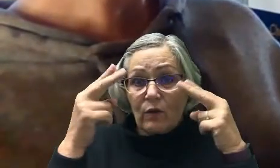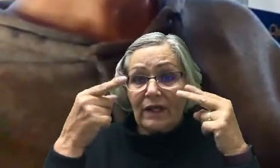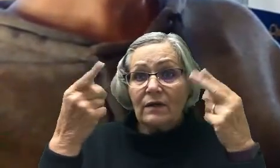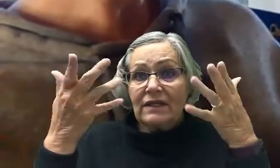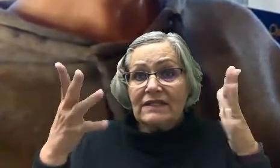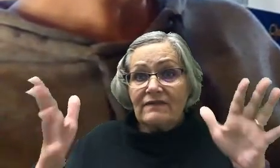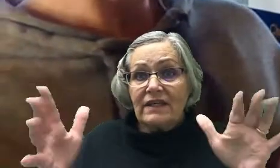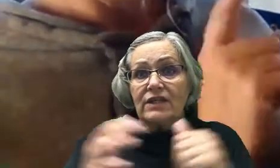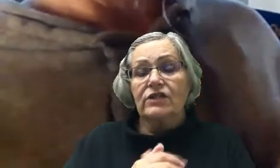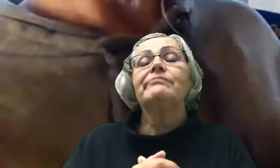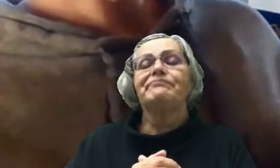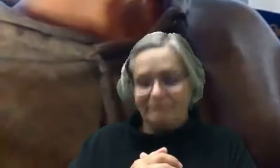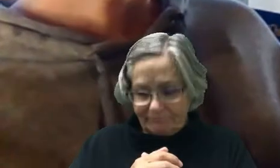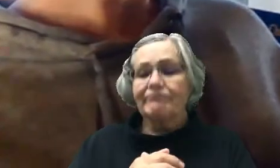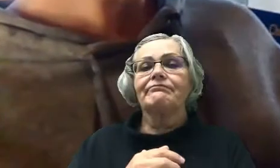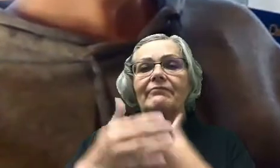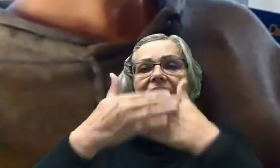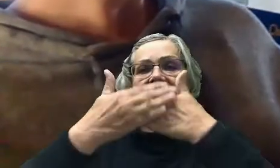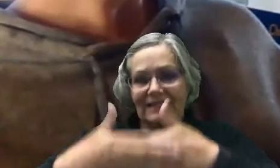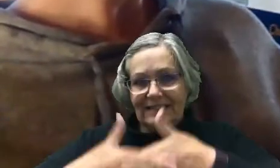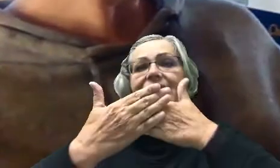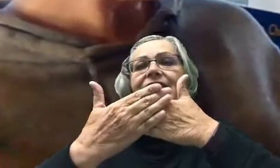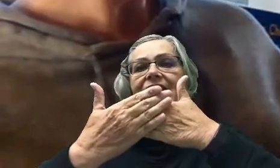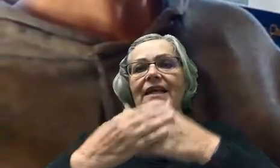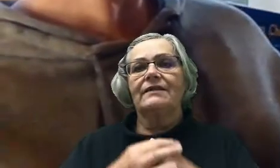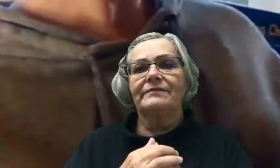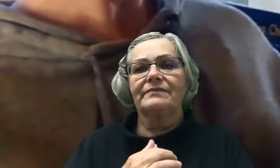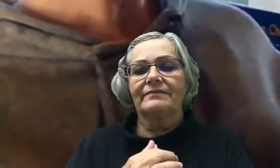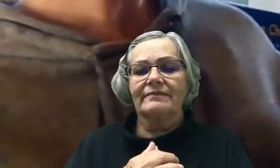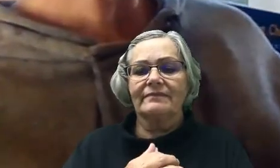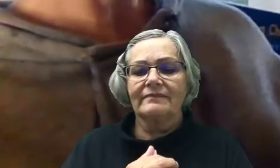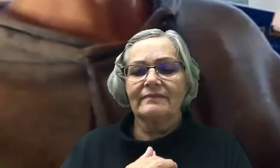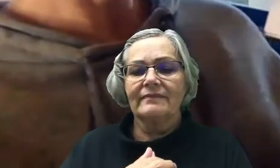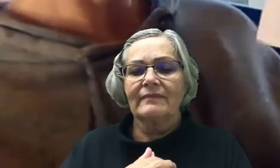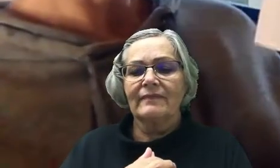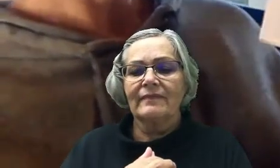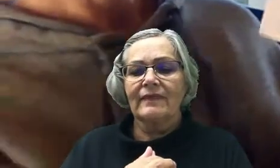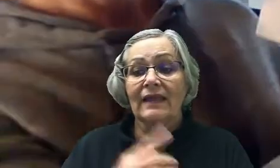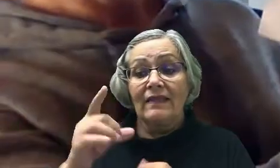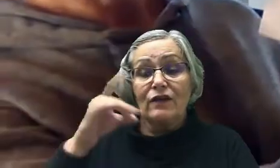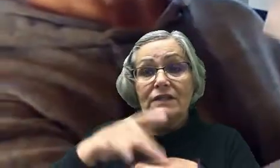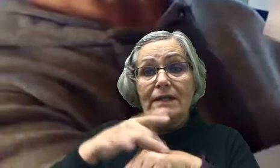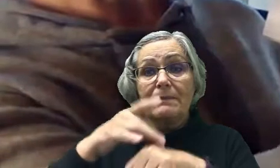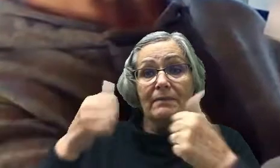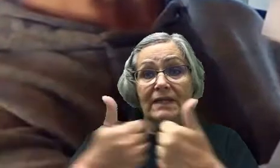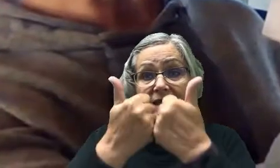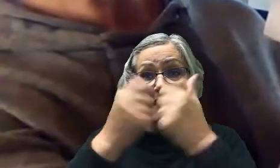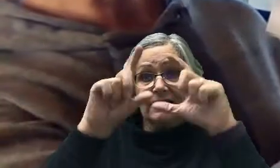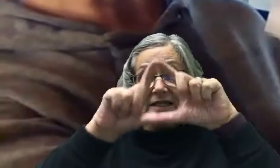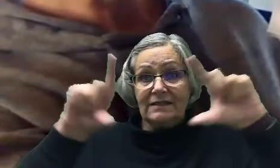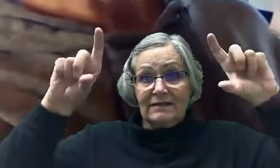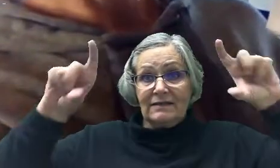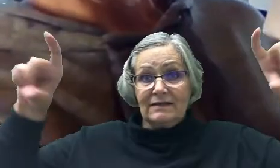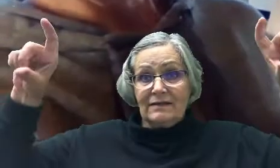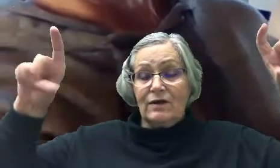when the contest is over." "It's a deal," said Clayton. "Deal," said Desmond, and they shook on it. There's the pumpkin